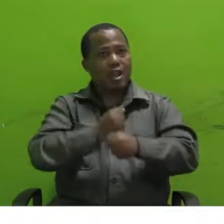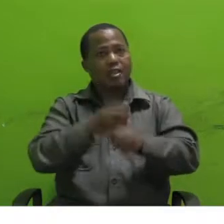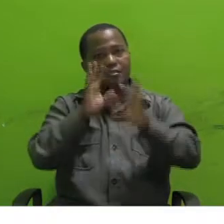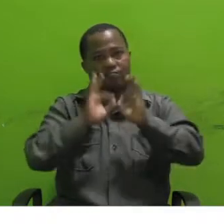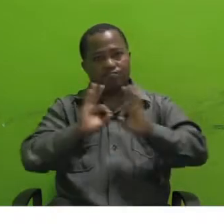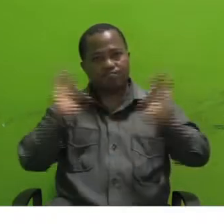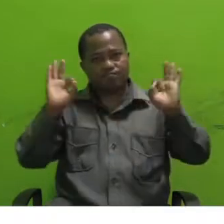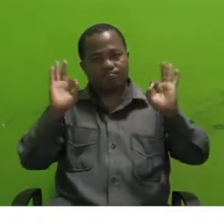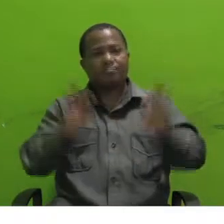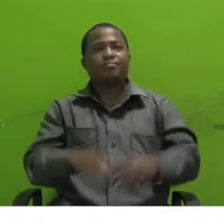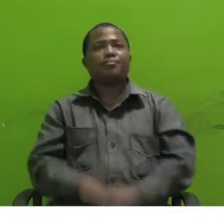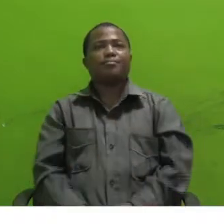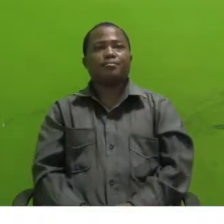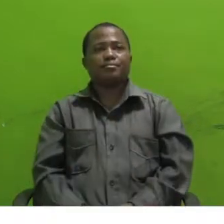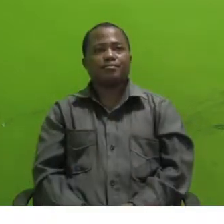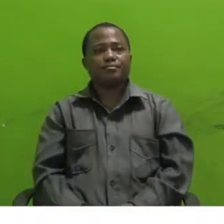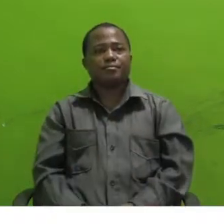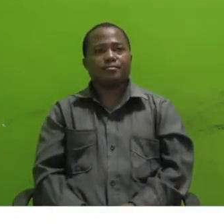properly.